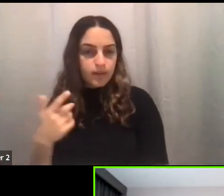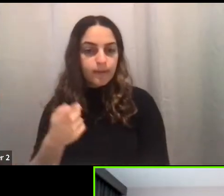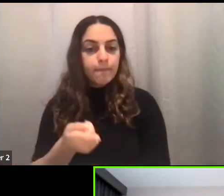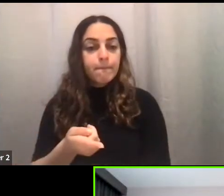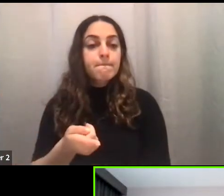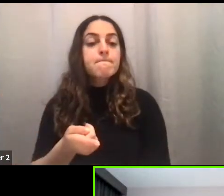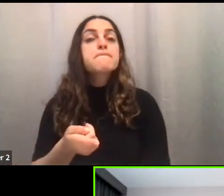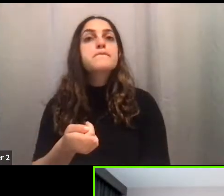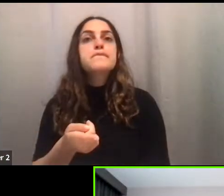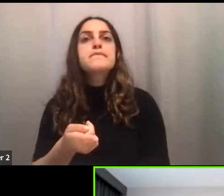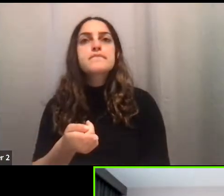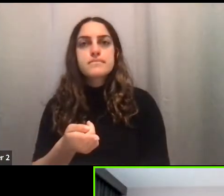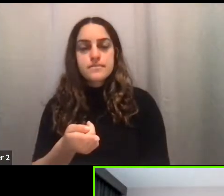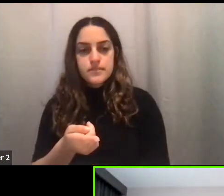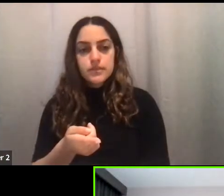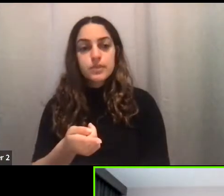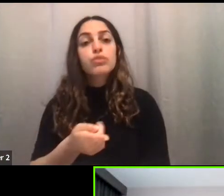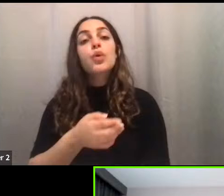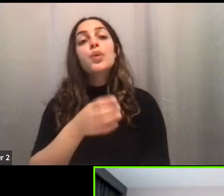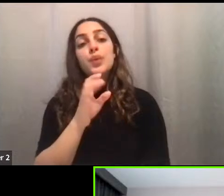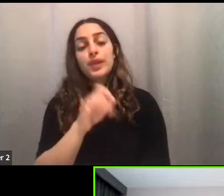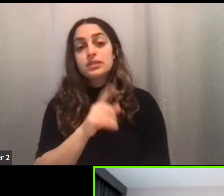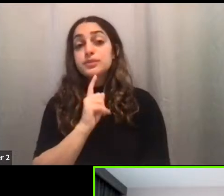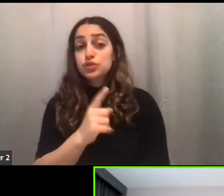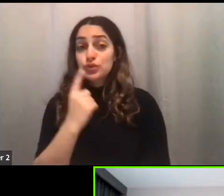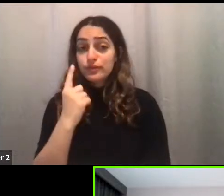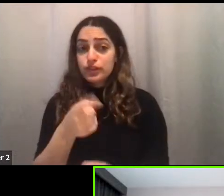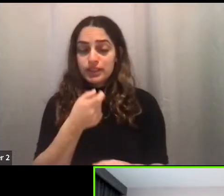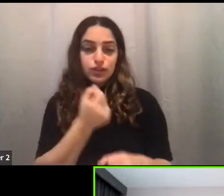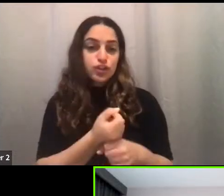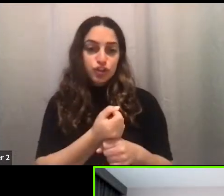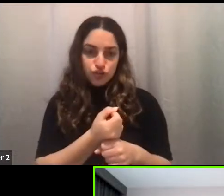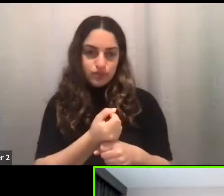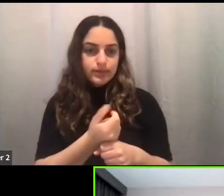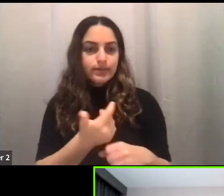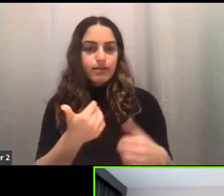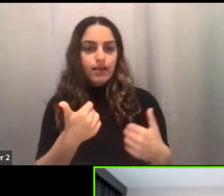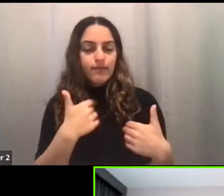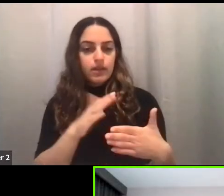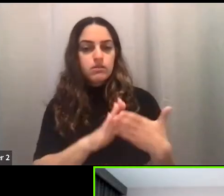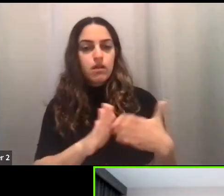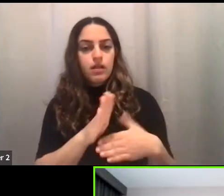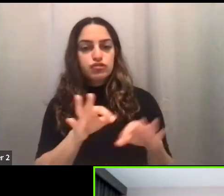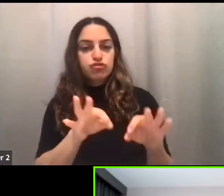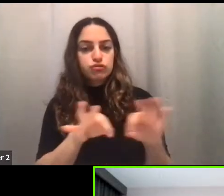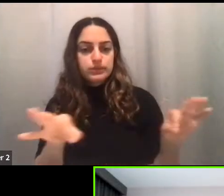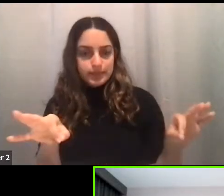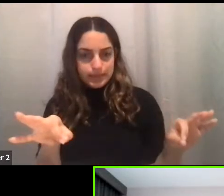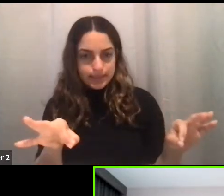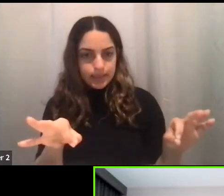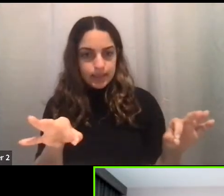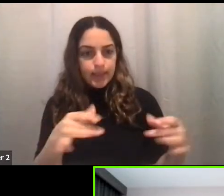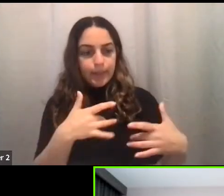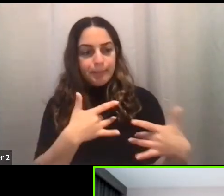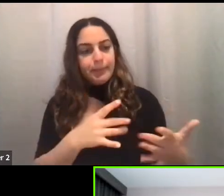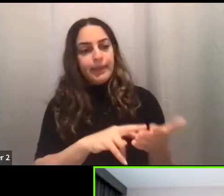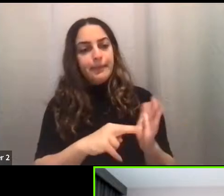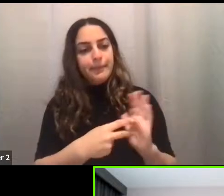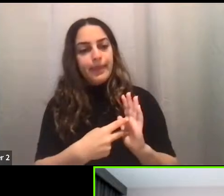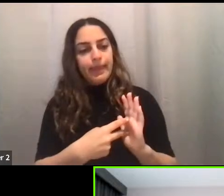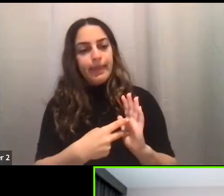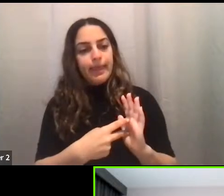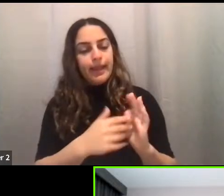certainly been true for years that getting a college degree generally meant a higher starting